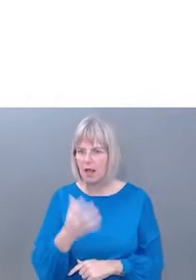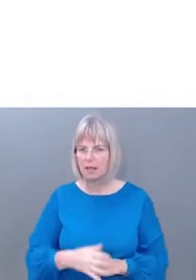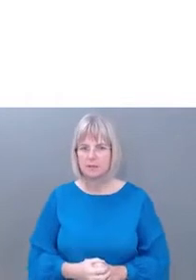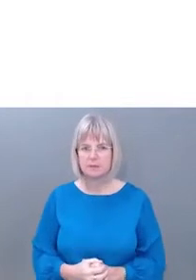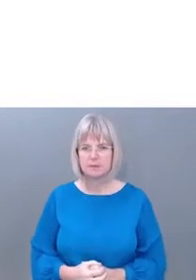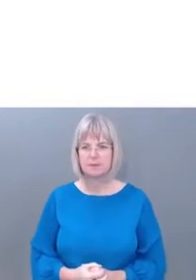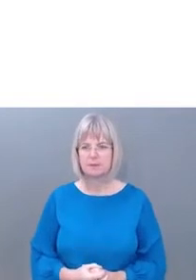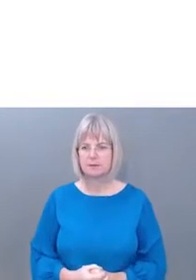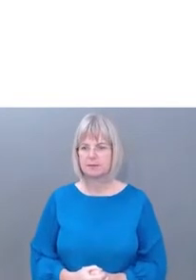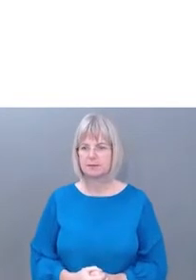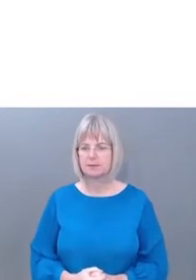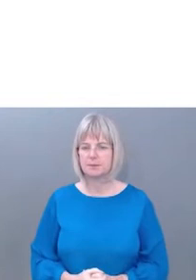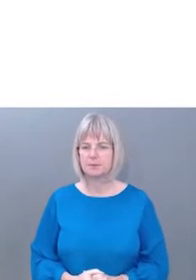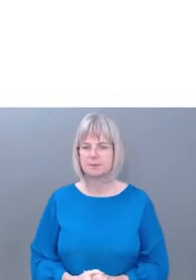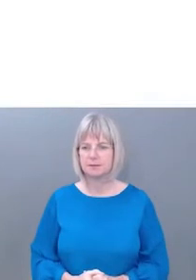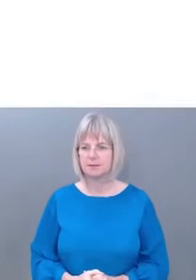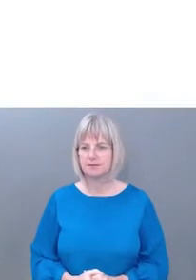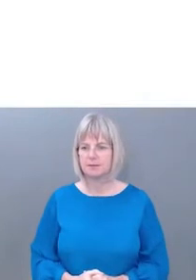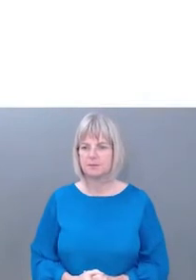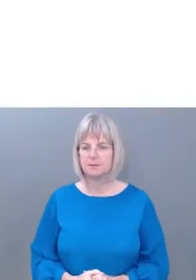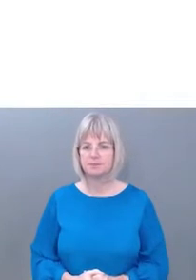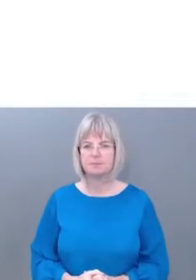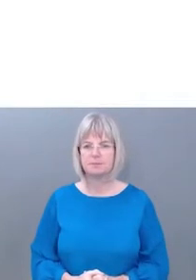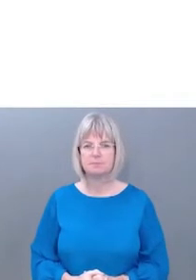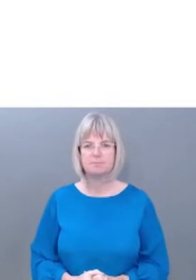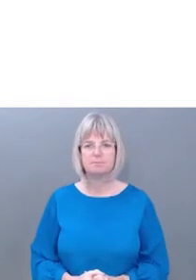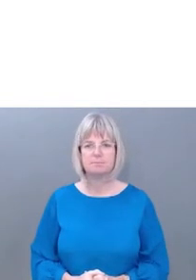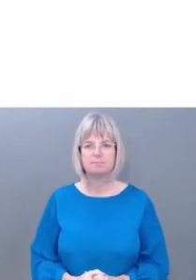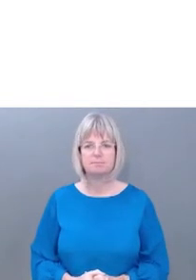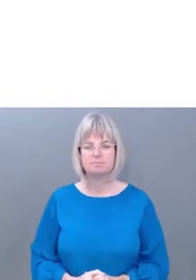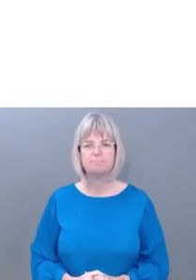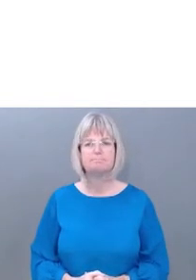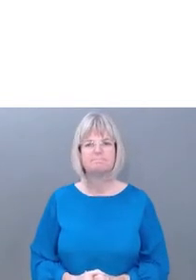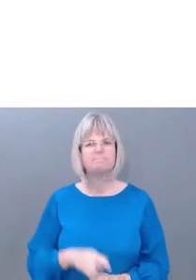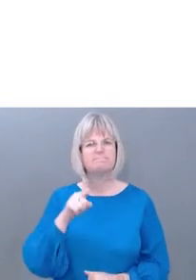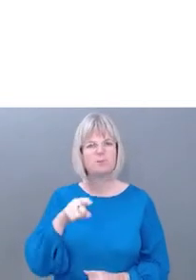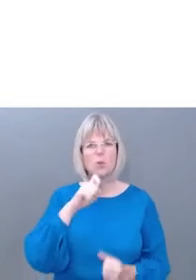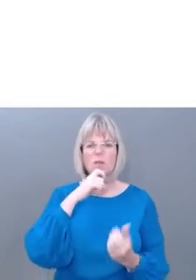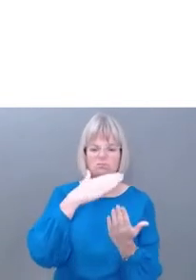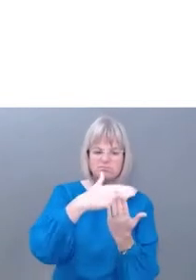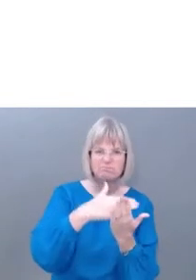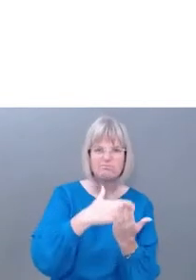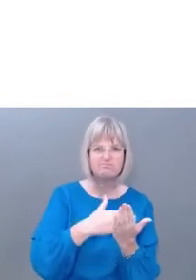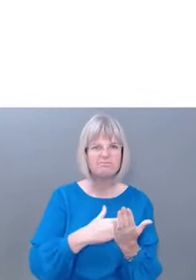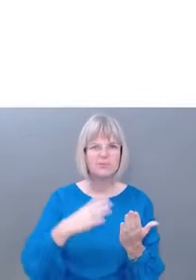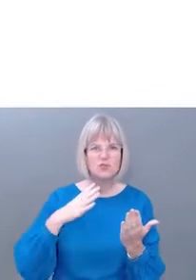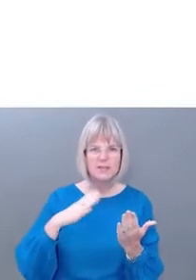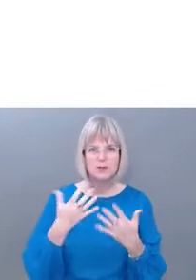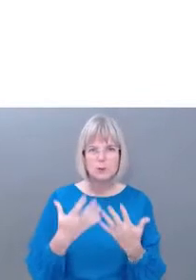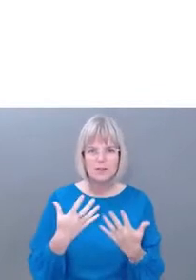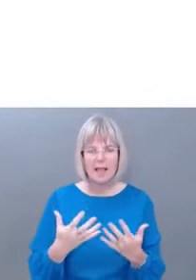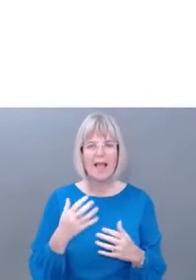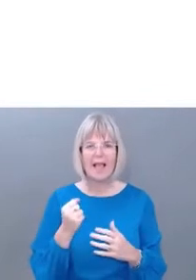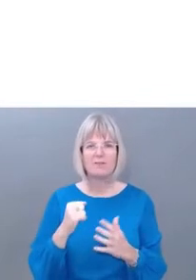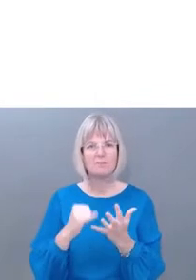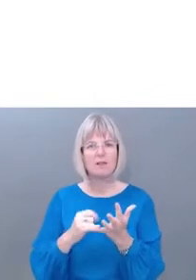I think that will take us to some of the housekeeping information. So we've got a Slido open, and I guess people who've joined